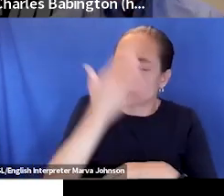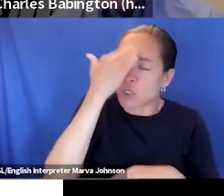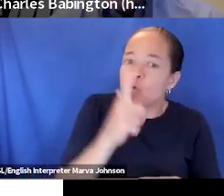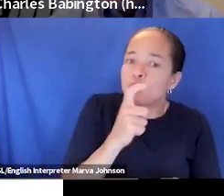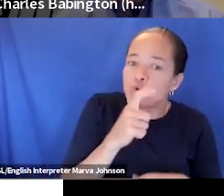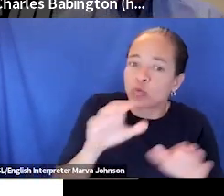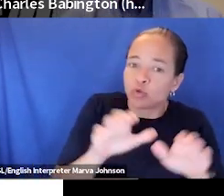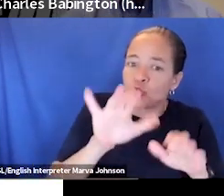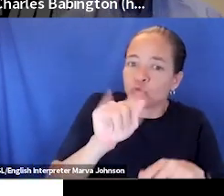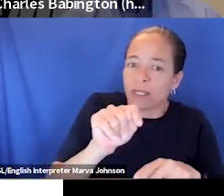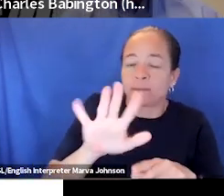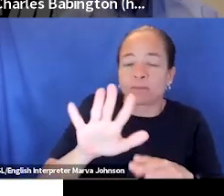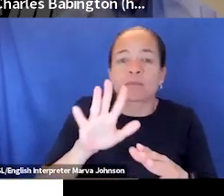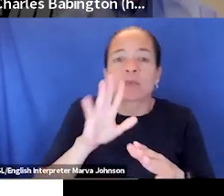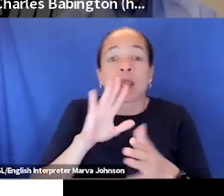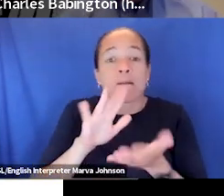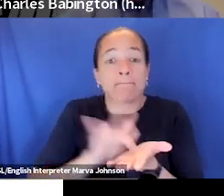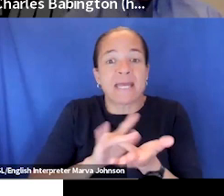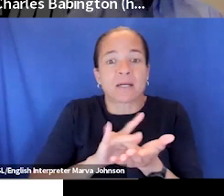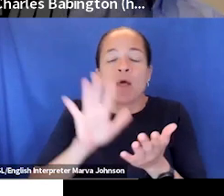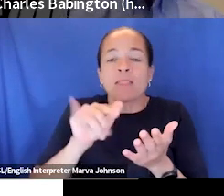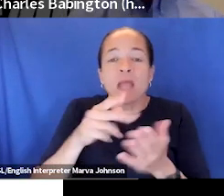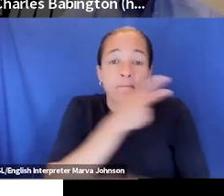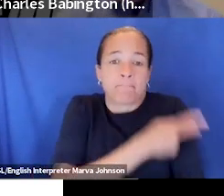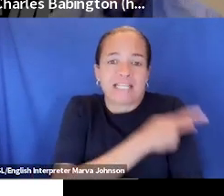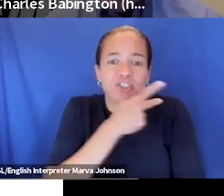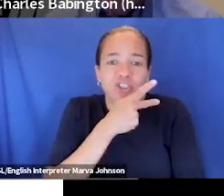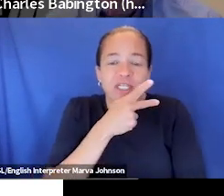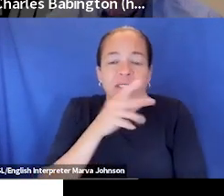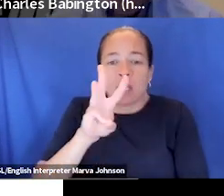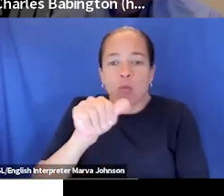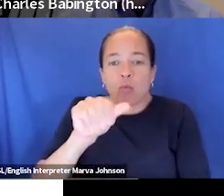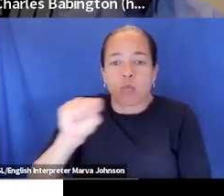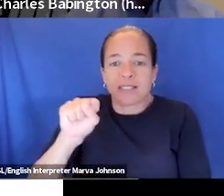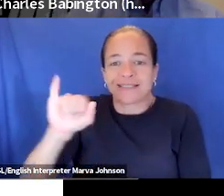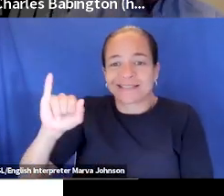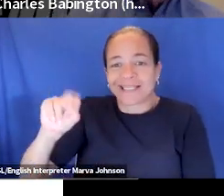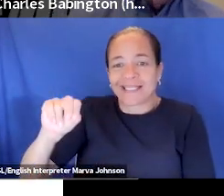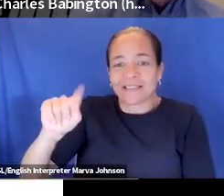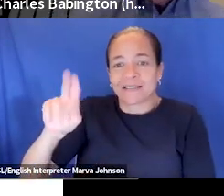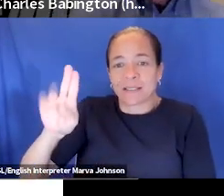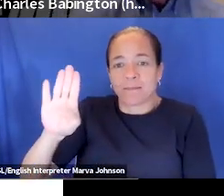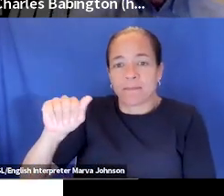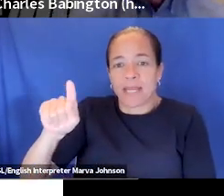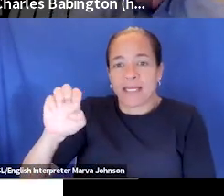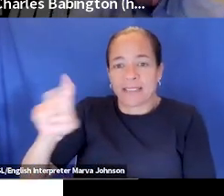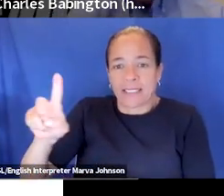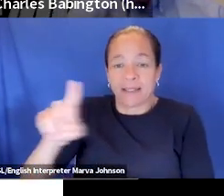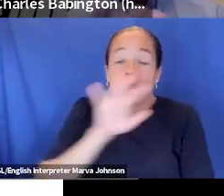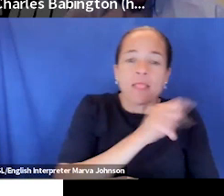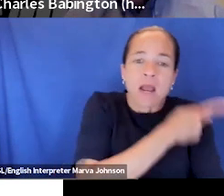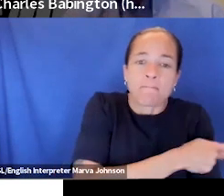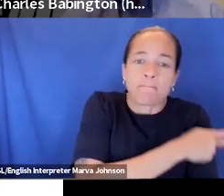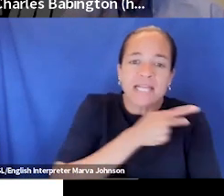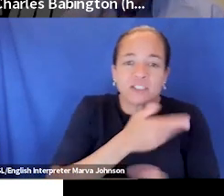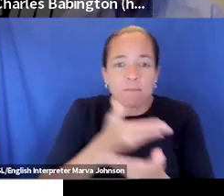this is in medical writing, the patient was intubated. The patient was taken to the ER. So, you don't know necessarily whether